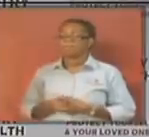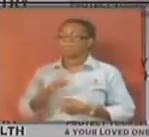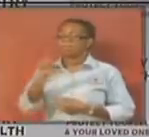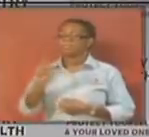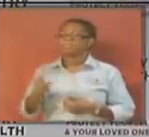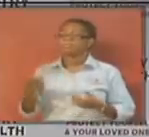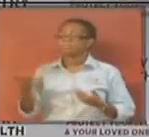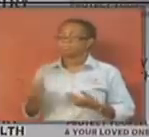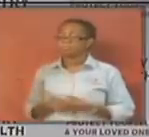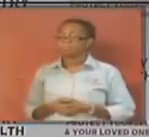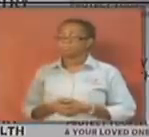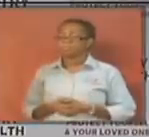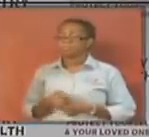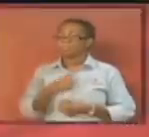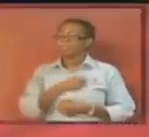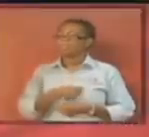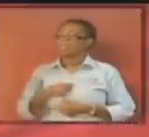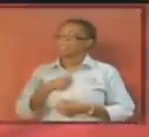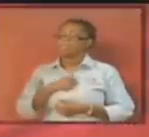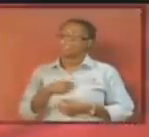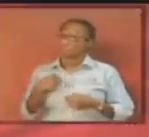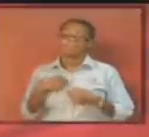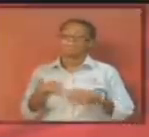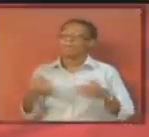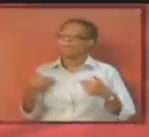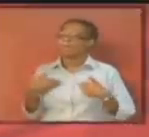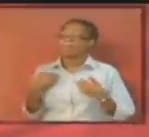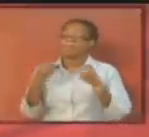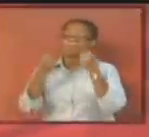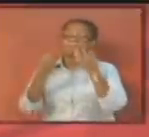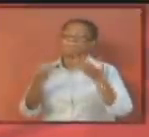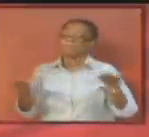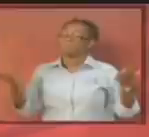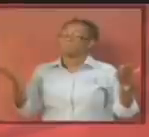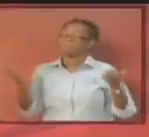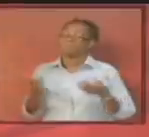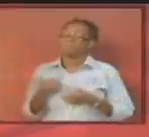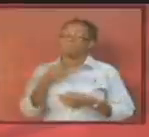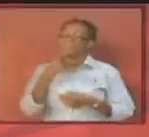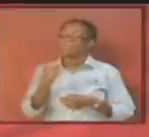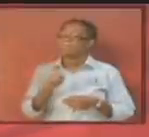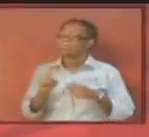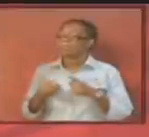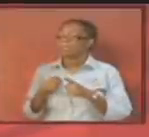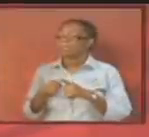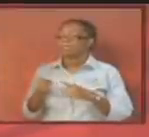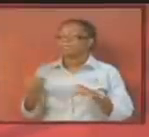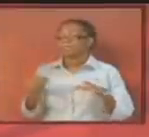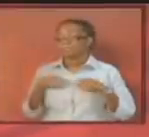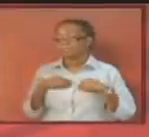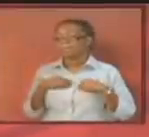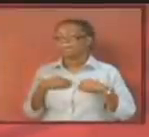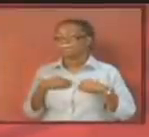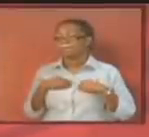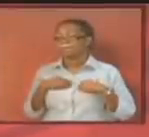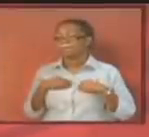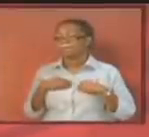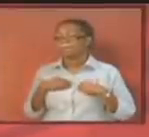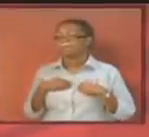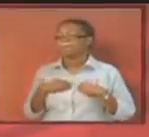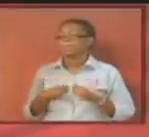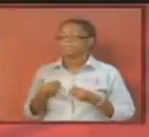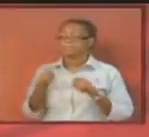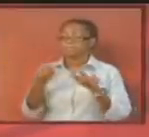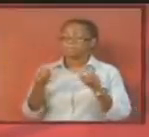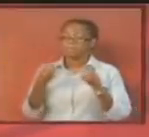Sorry, I don't have that information. As I said, when the samples come to us, they tend to come to us blind. We sequence them, we send back the results to